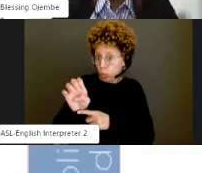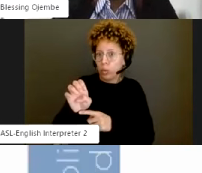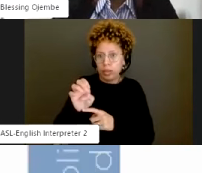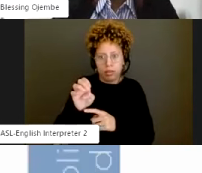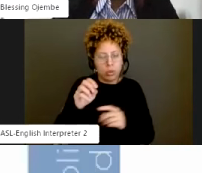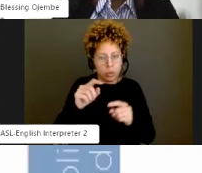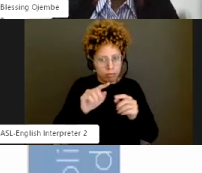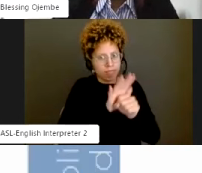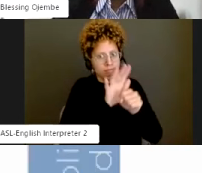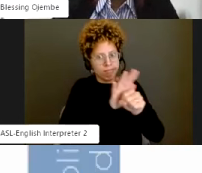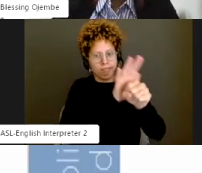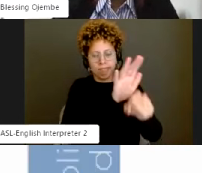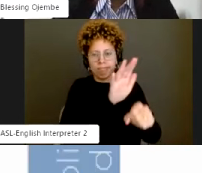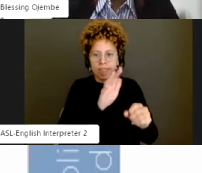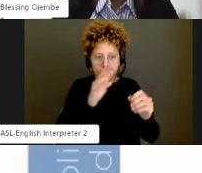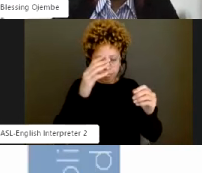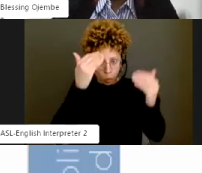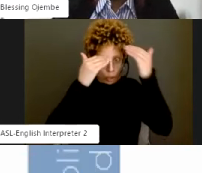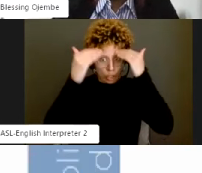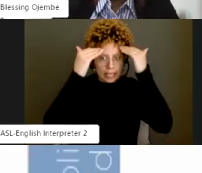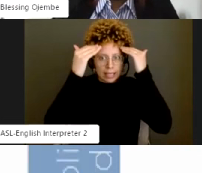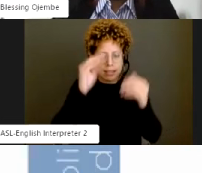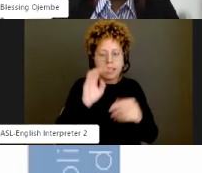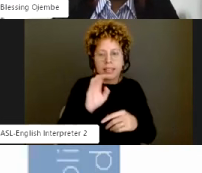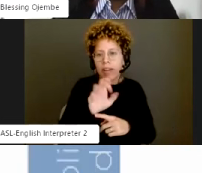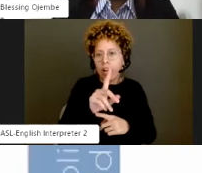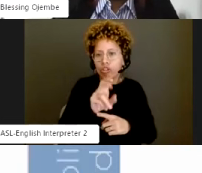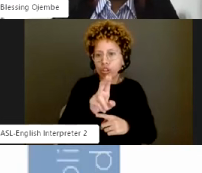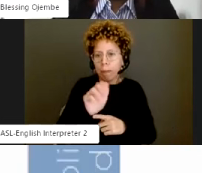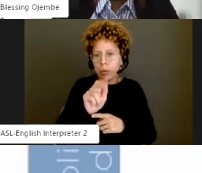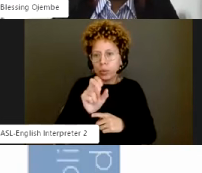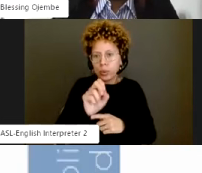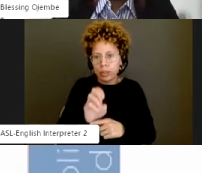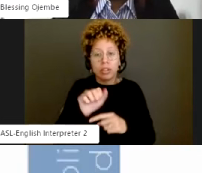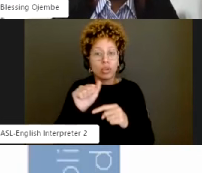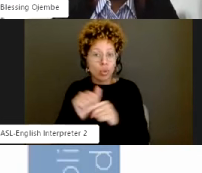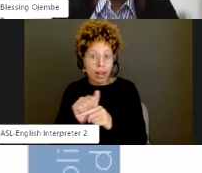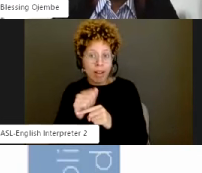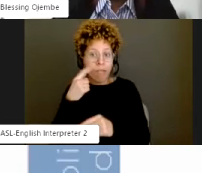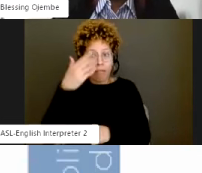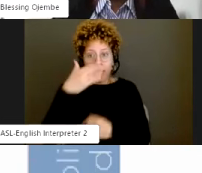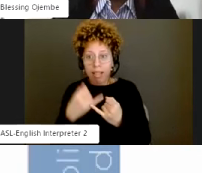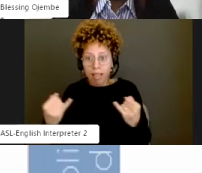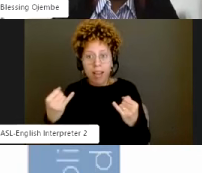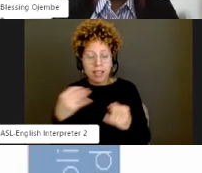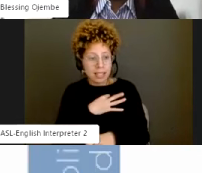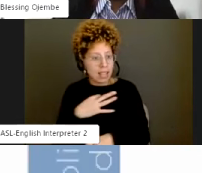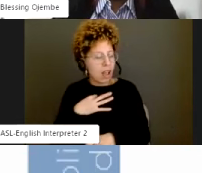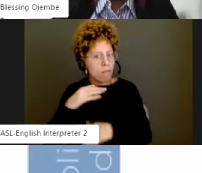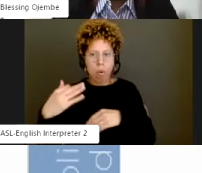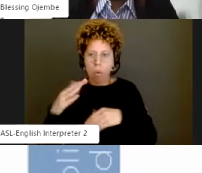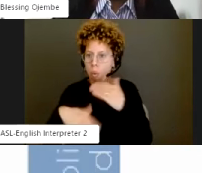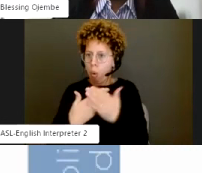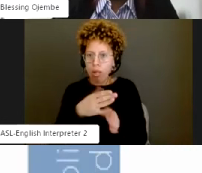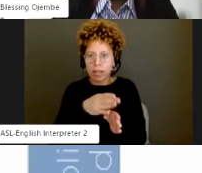awareness of elder abuse. We do training to frontline staff, all sectors, to increase their knowledge and response to elder